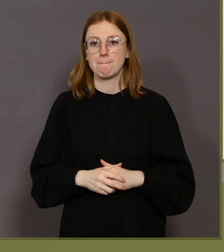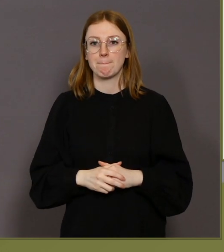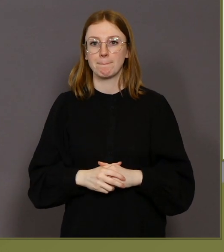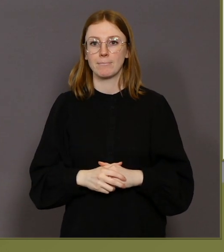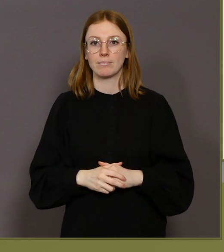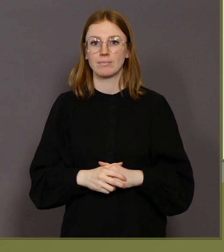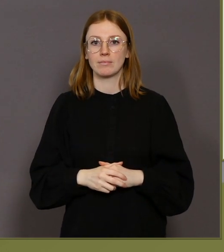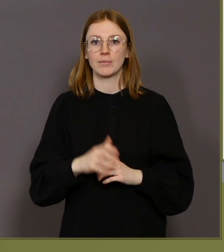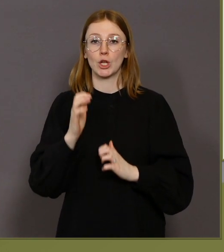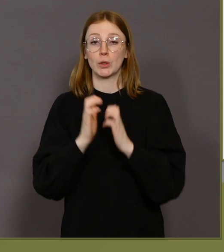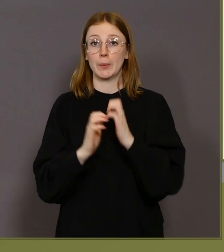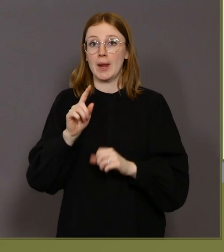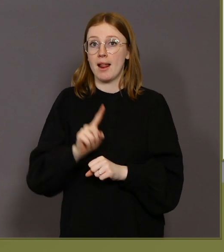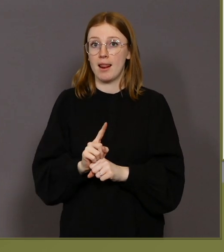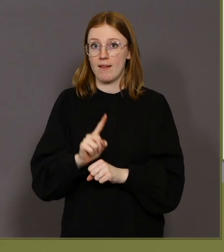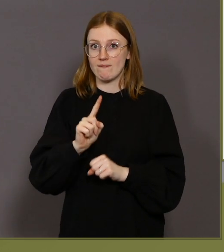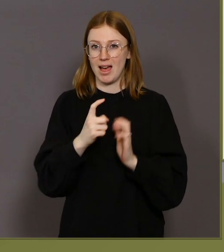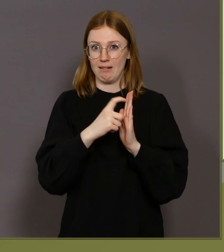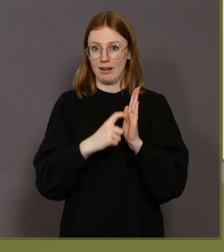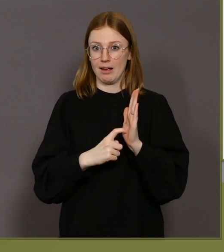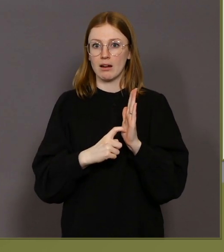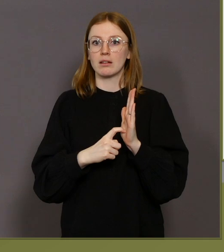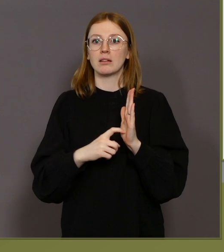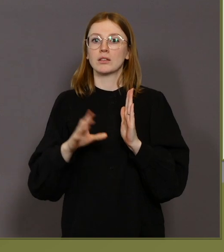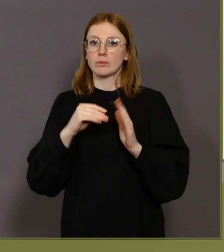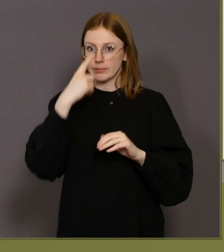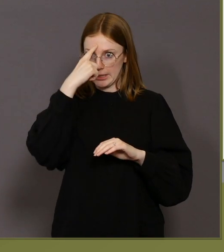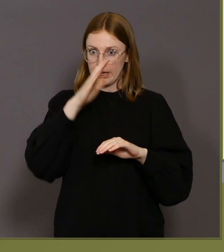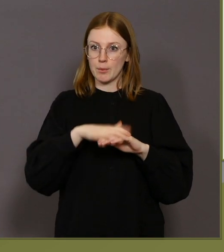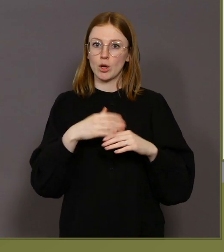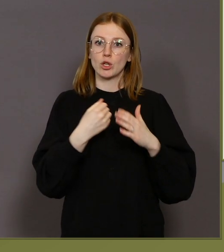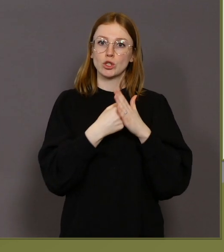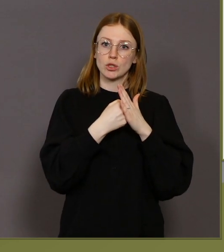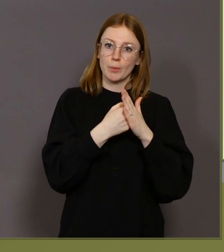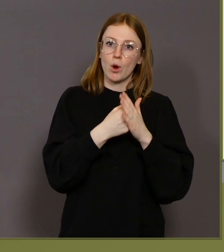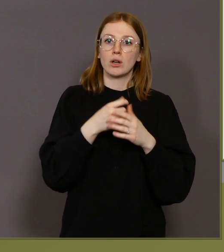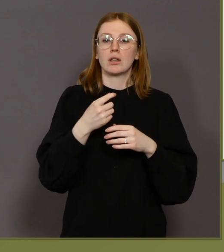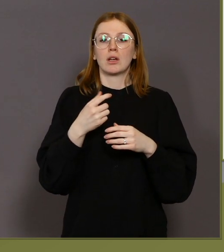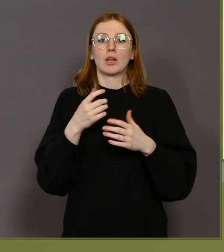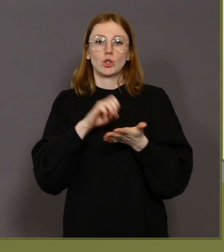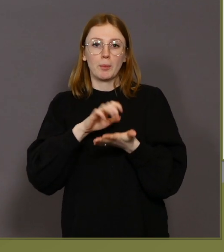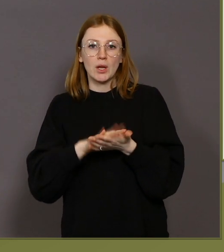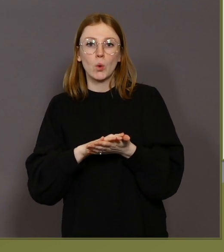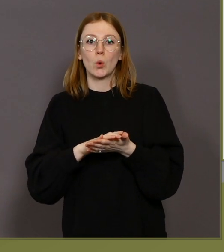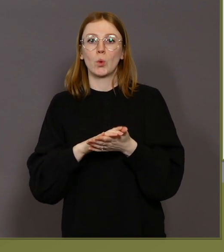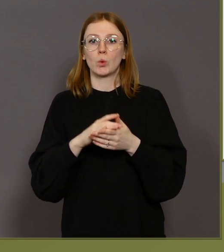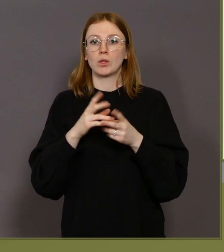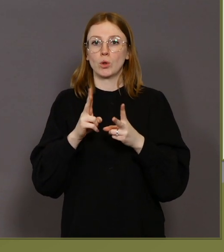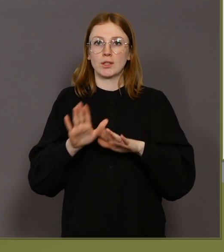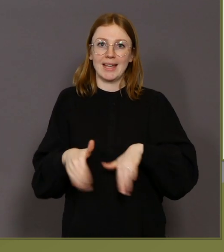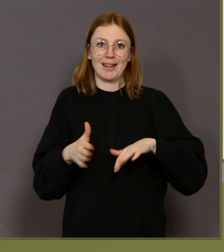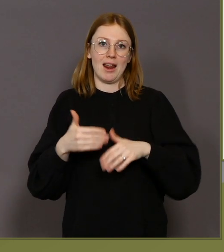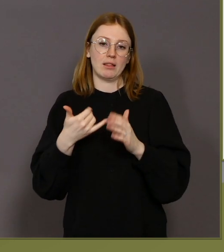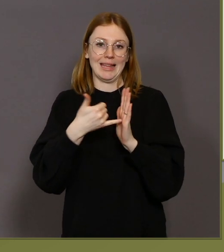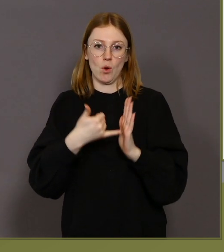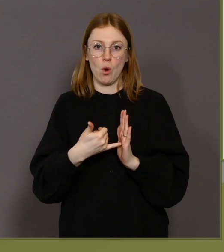The 11th rule is consider support documentations and generated content. So if we have a self-service terminal,